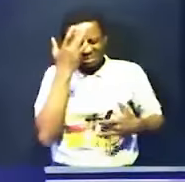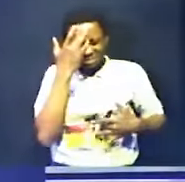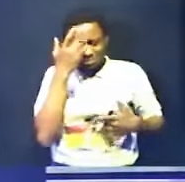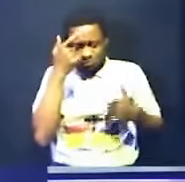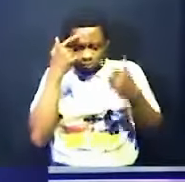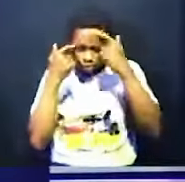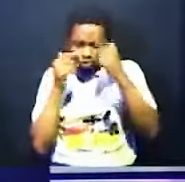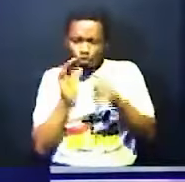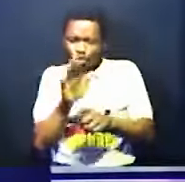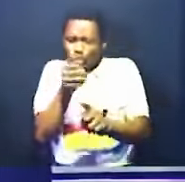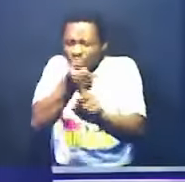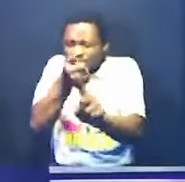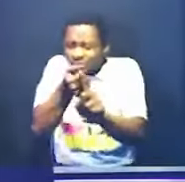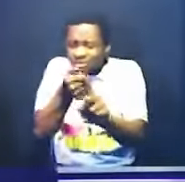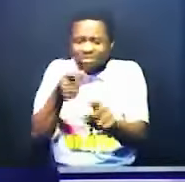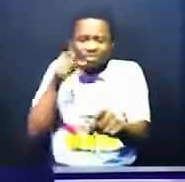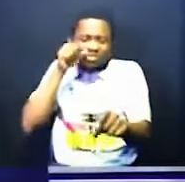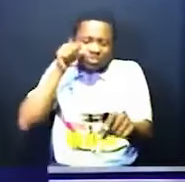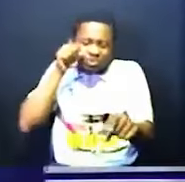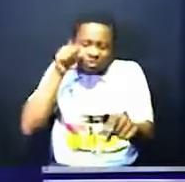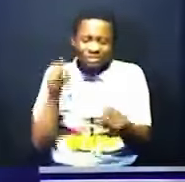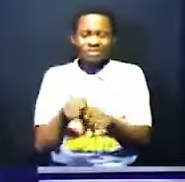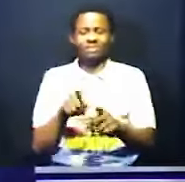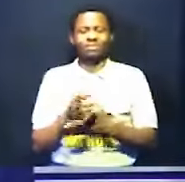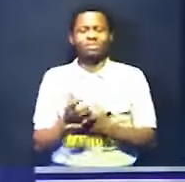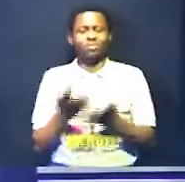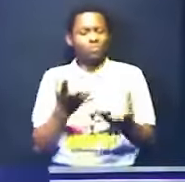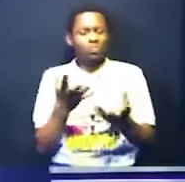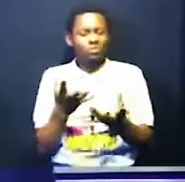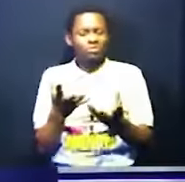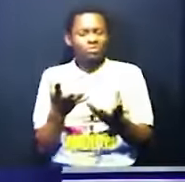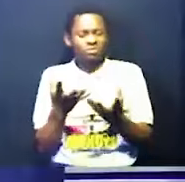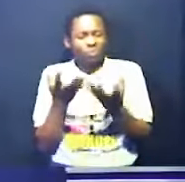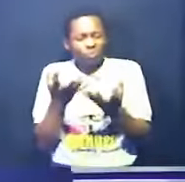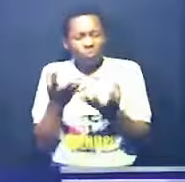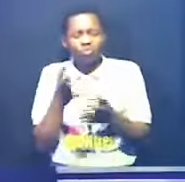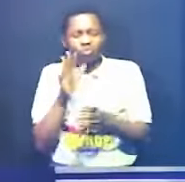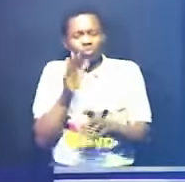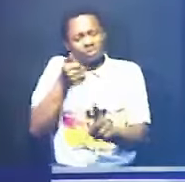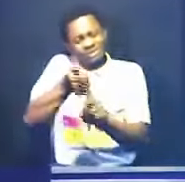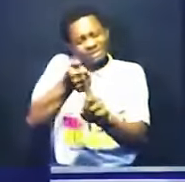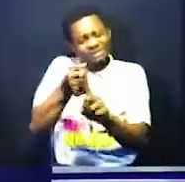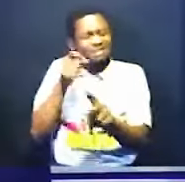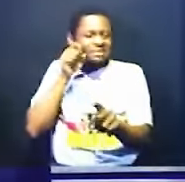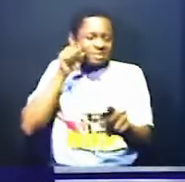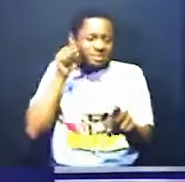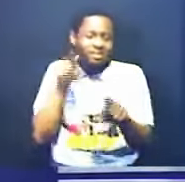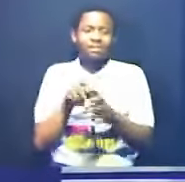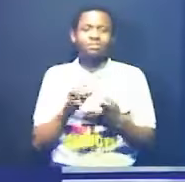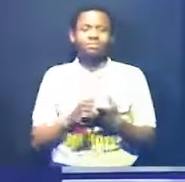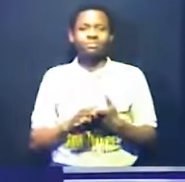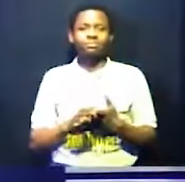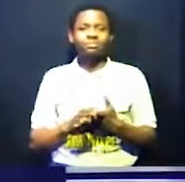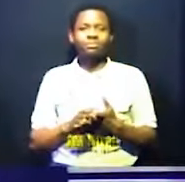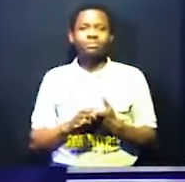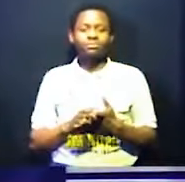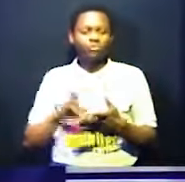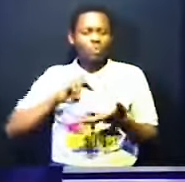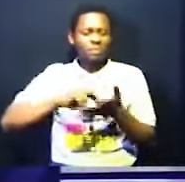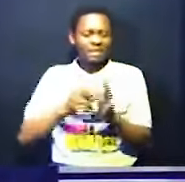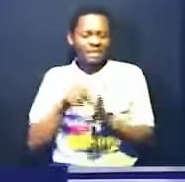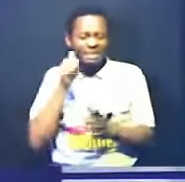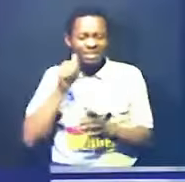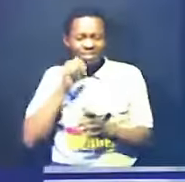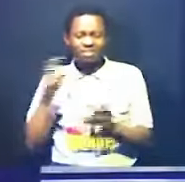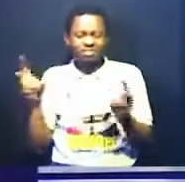was. Now, Osha nani huwa faa kwezi se onu ani nuyabe makurampu nani kondono na wakache ni se wei ye nyeni